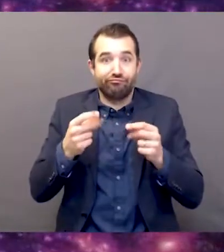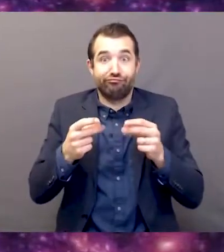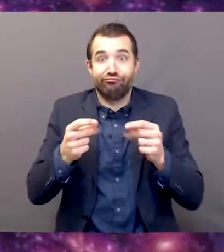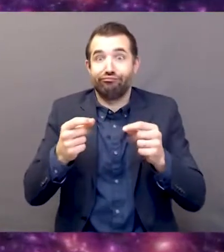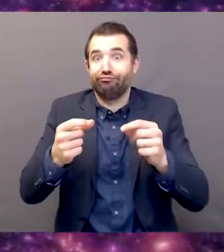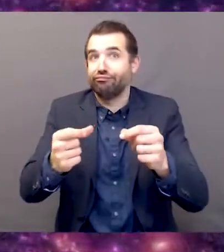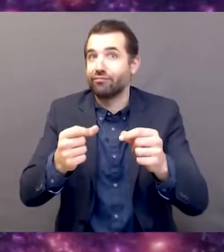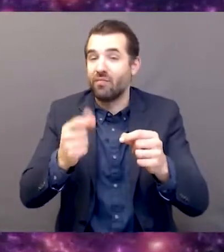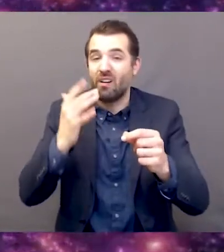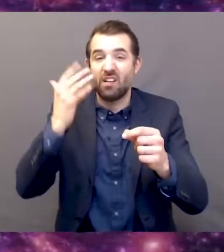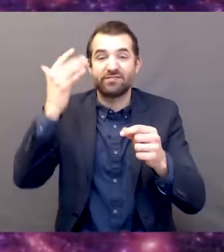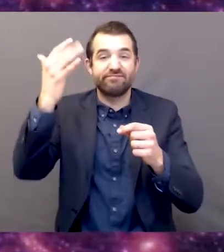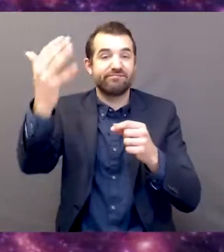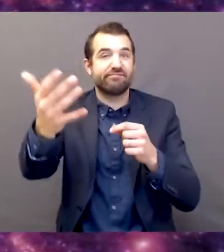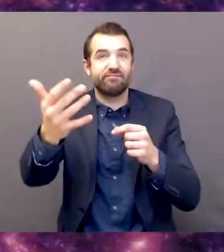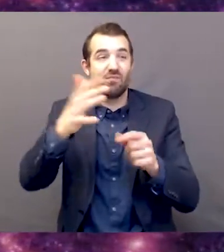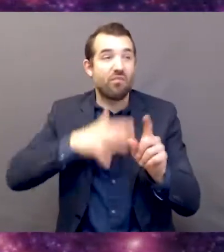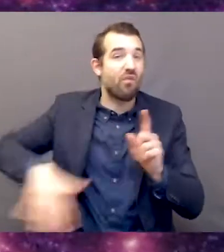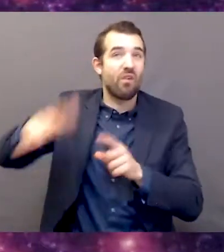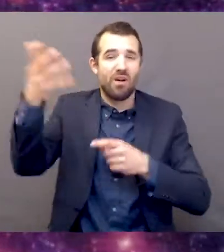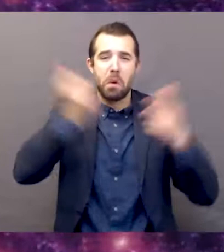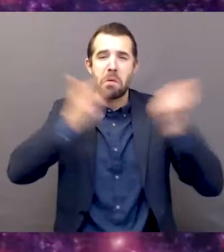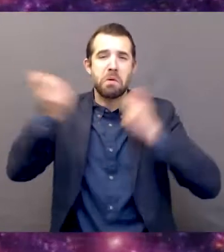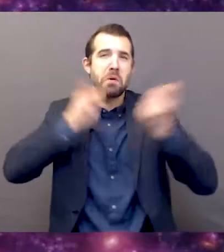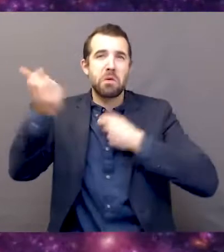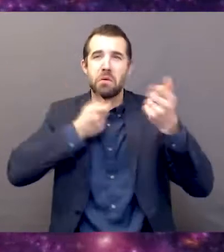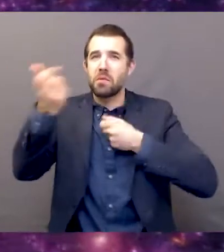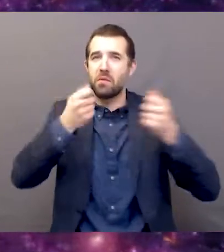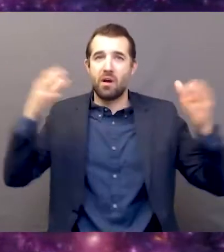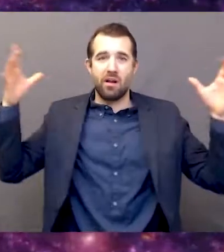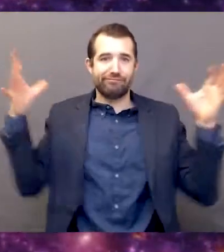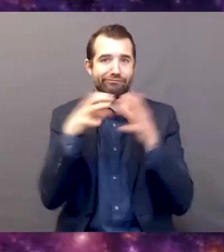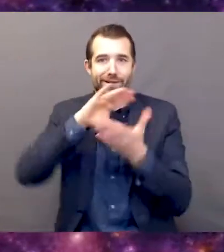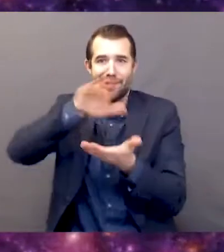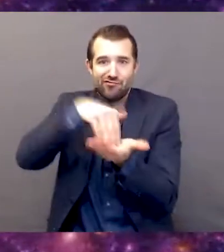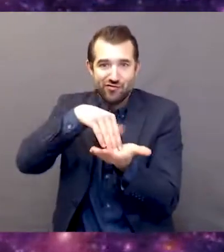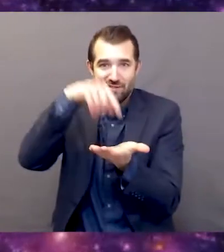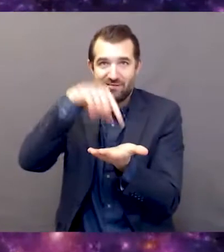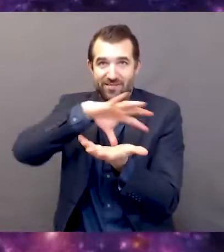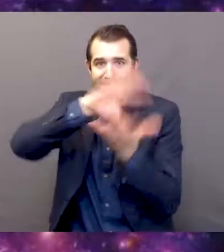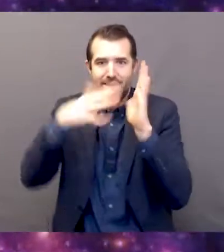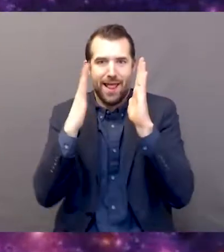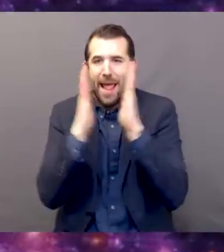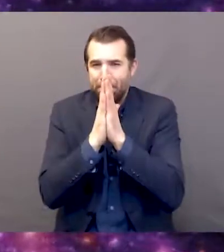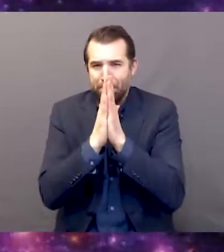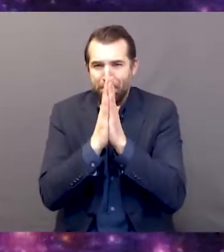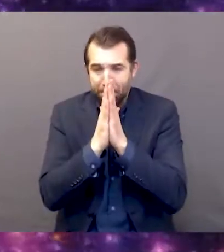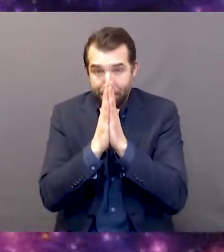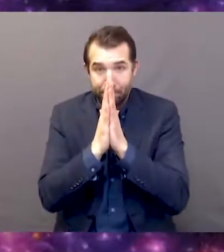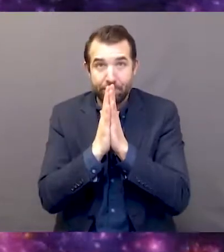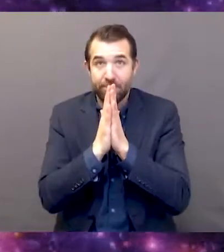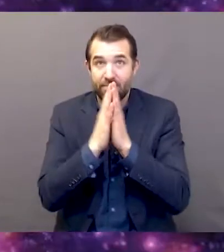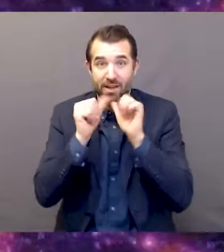accelerates. Eventually, streams of matter coming from different directions collapse, intersect in central regions, forming a collapsed object, which afterward lives